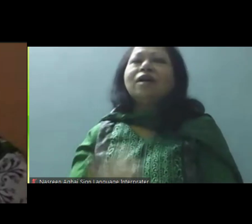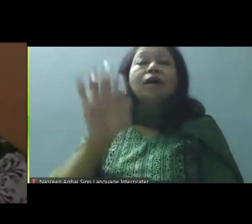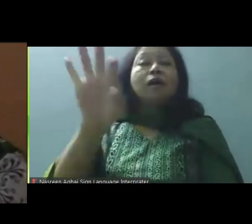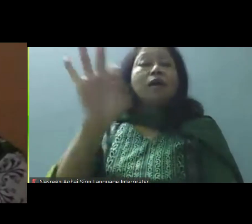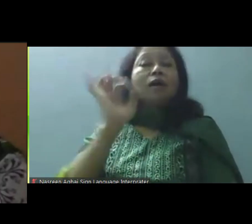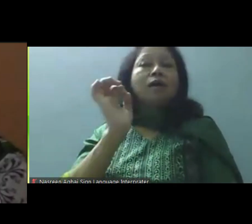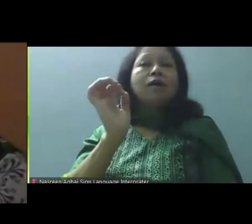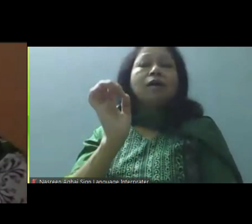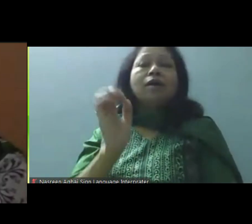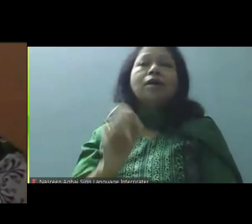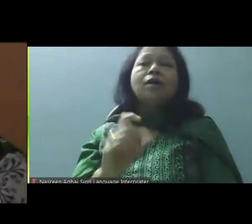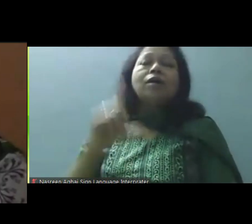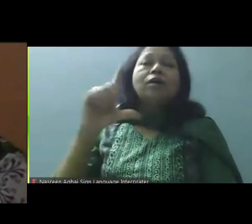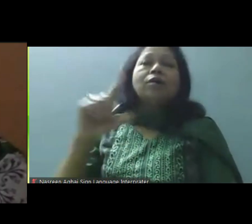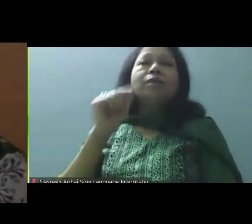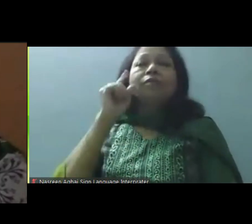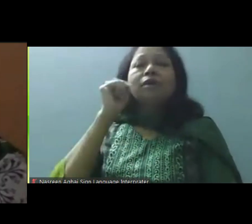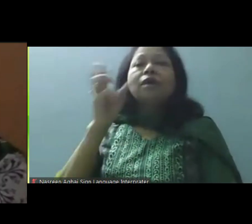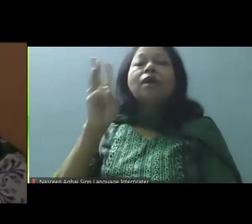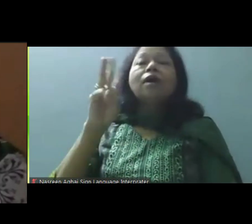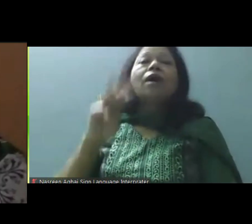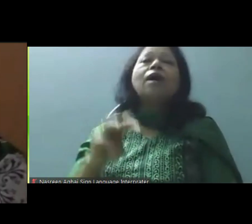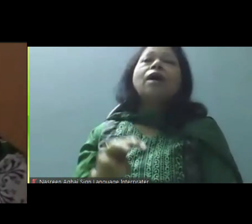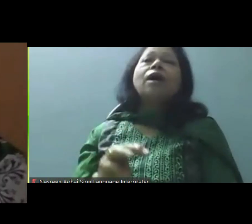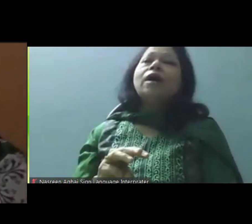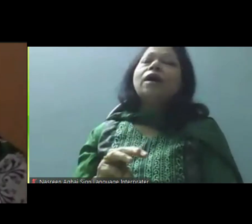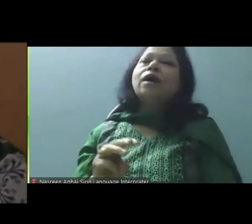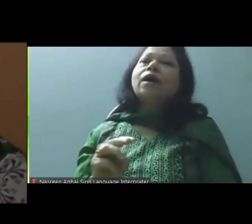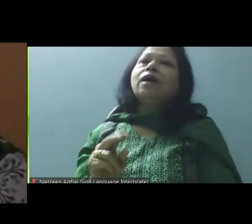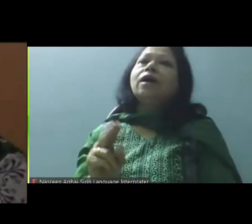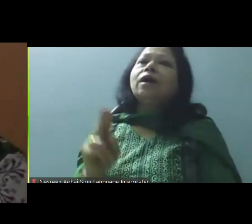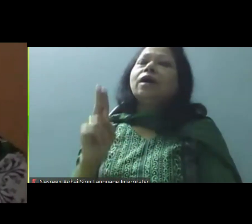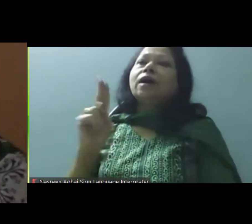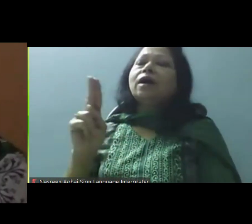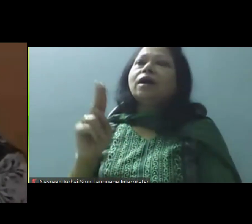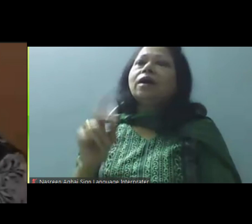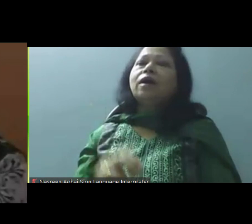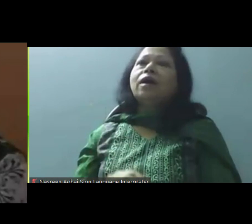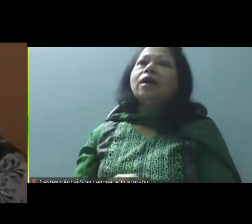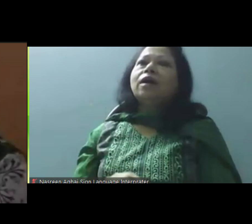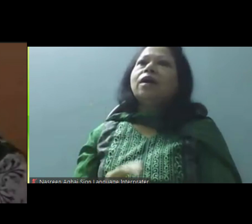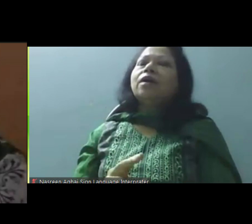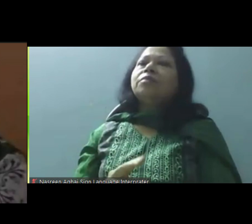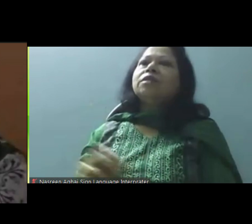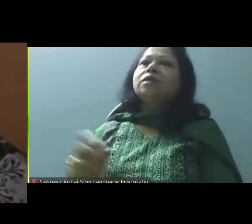to Mr. Hamza. I was really impressed, and I got